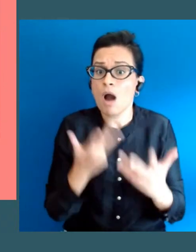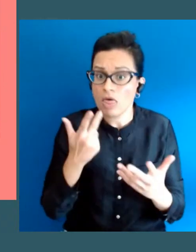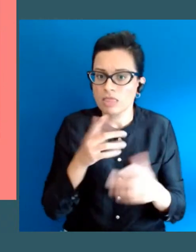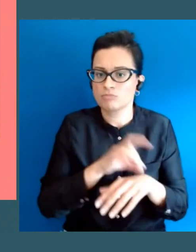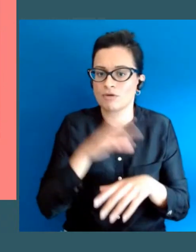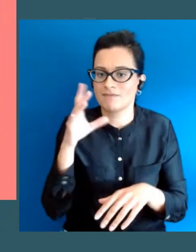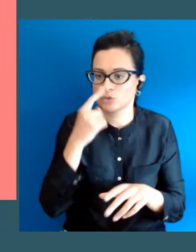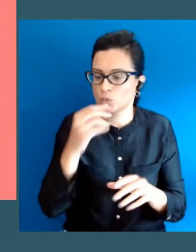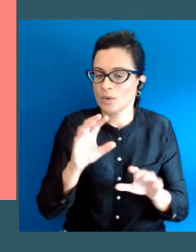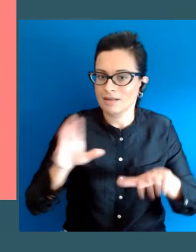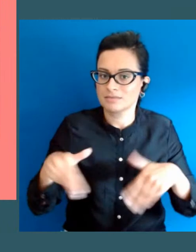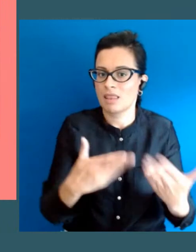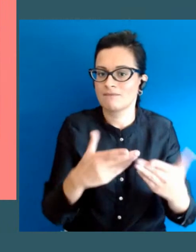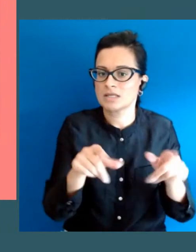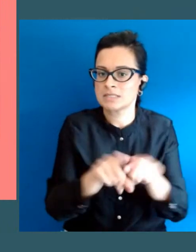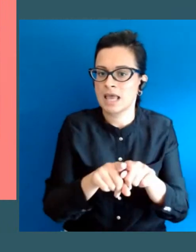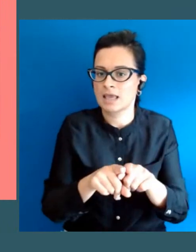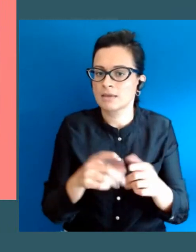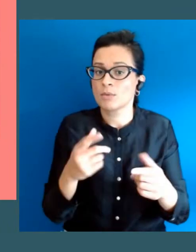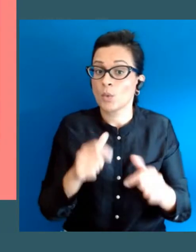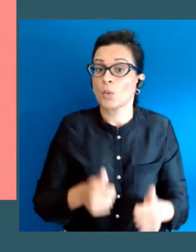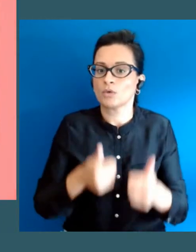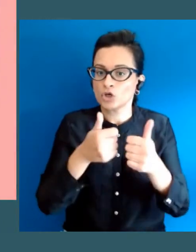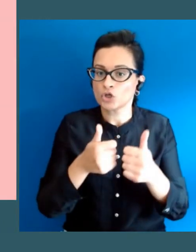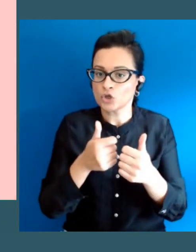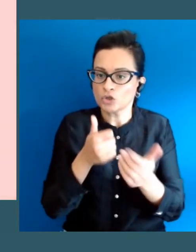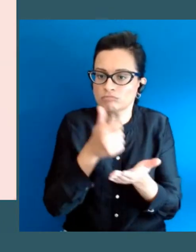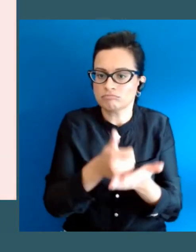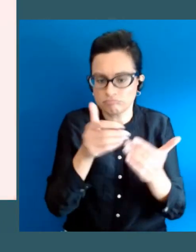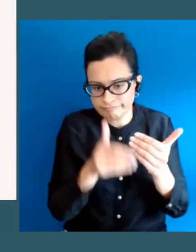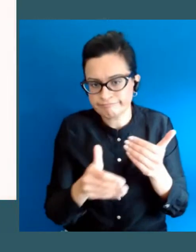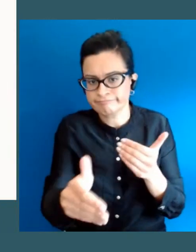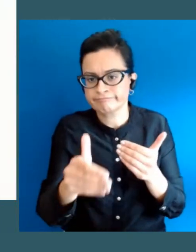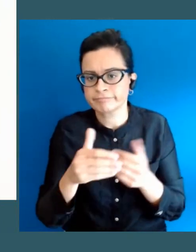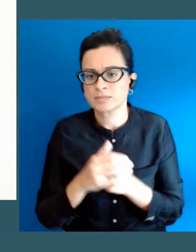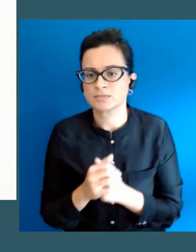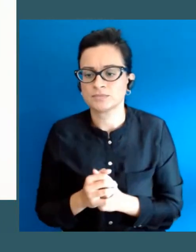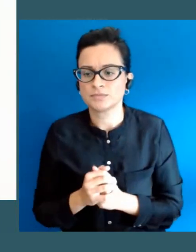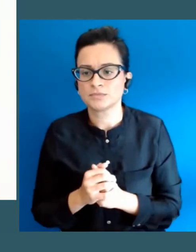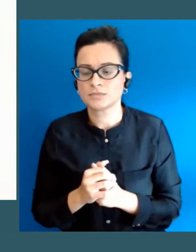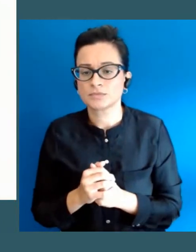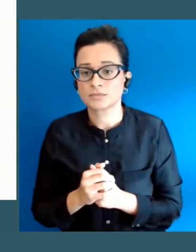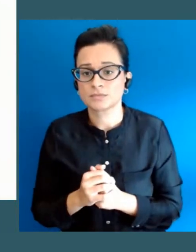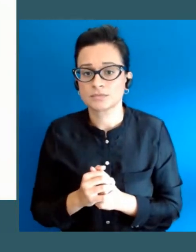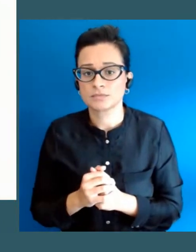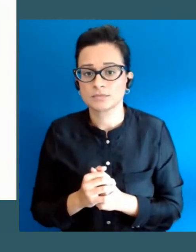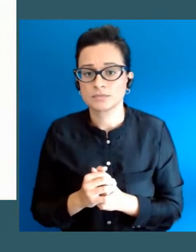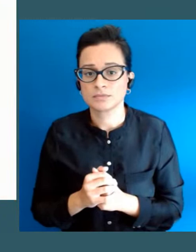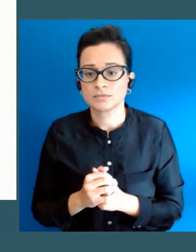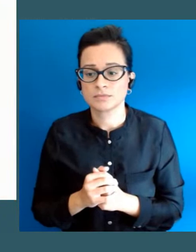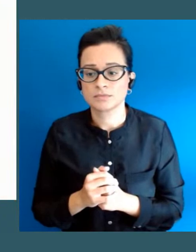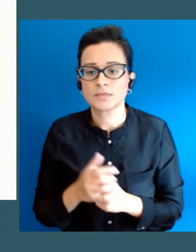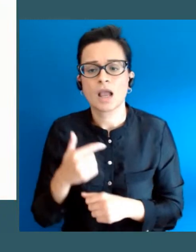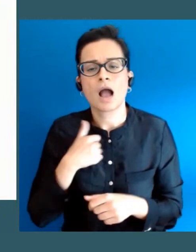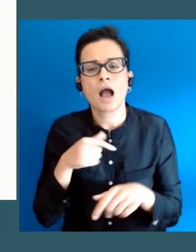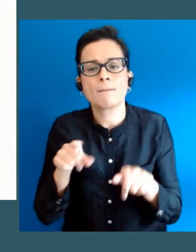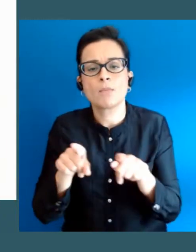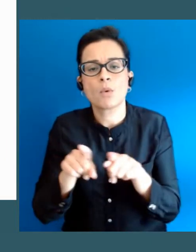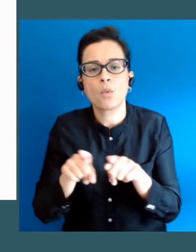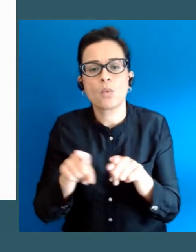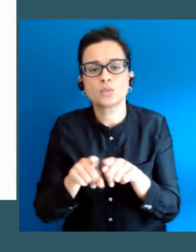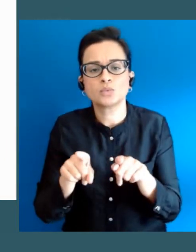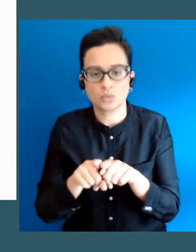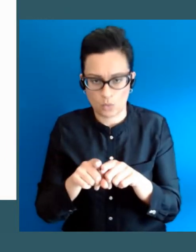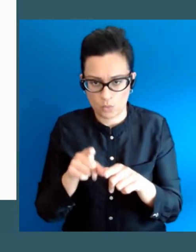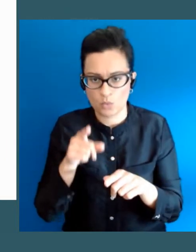this with good intervention fidelity. I'm also involved in 4